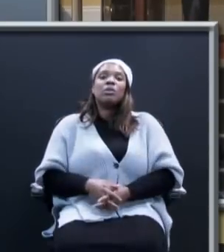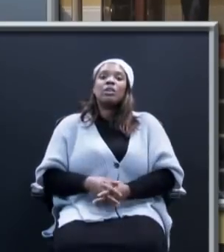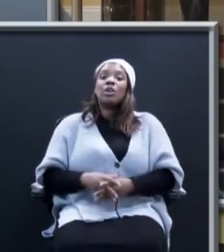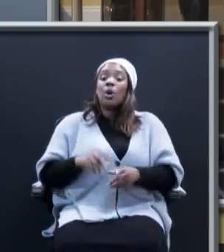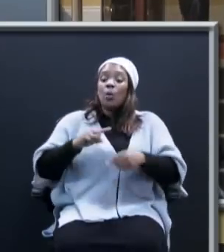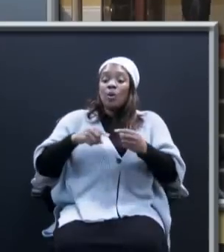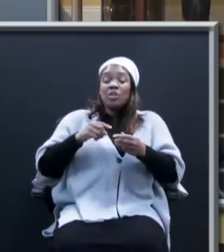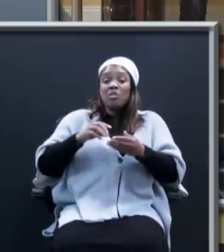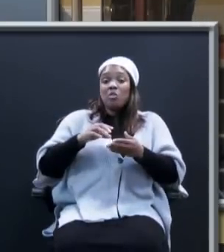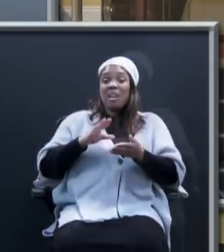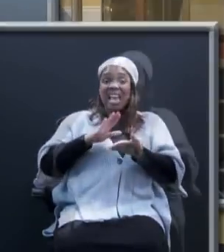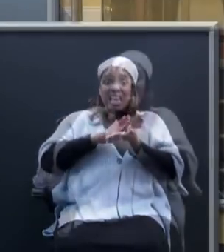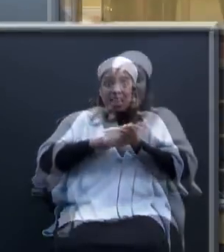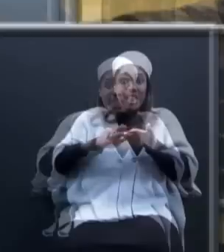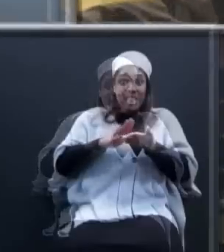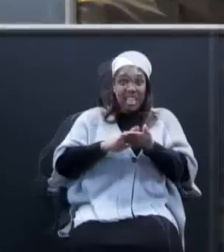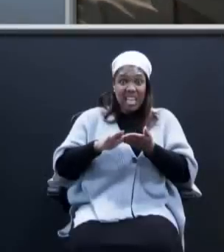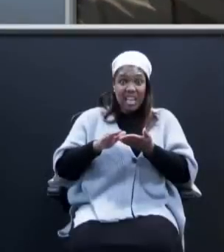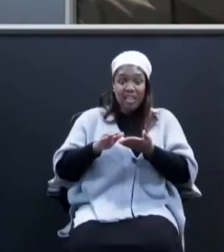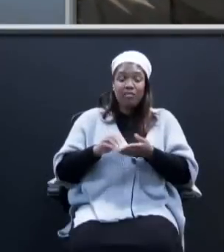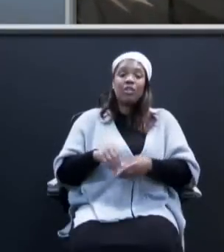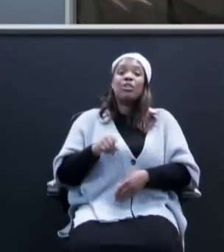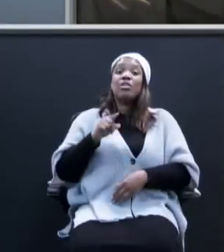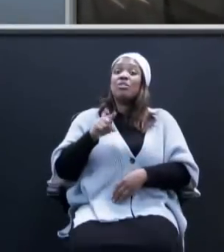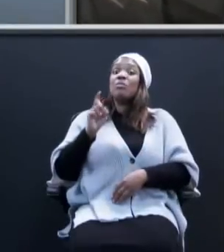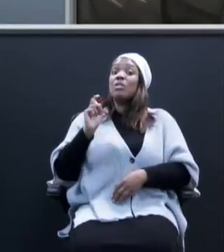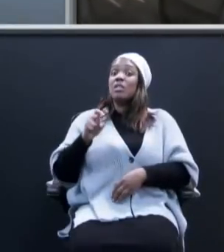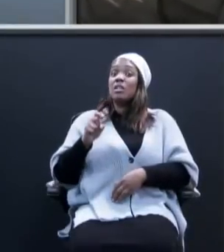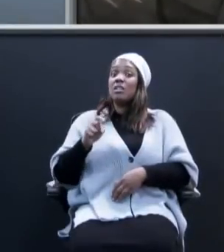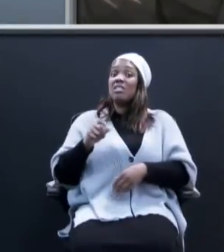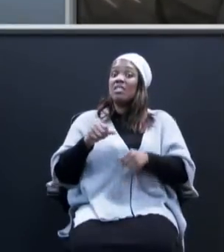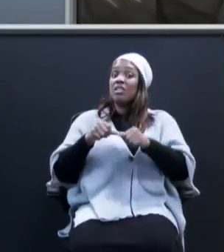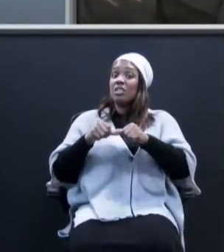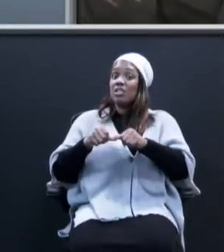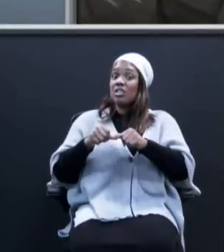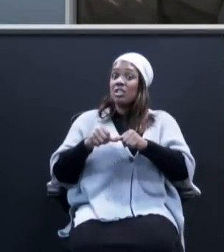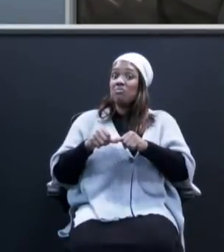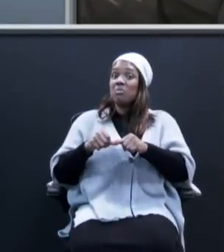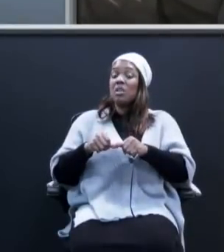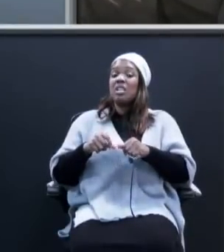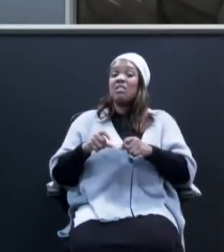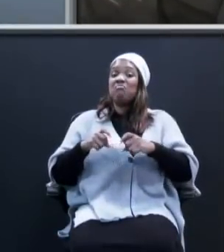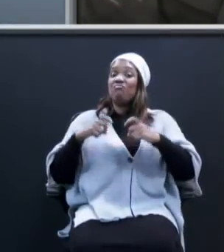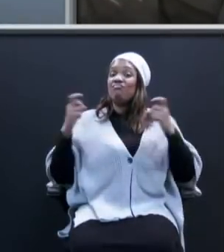been purged, you're supposed to go the rest of your time sin free.